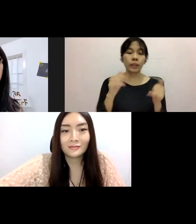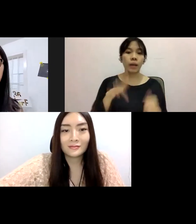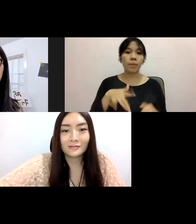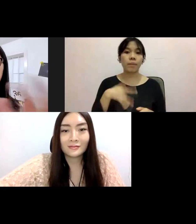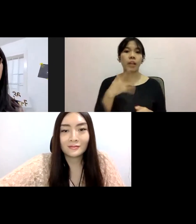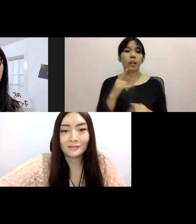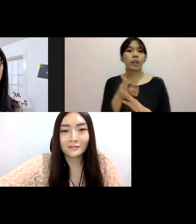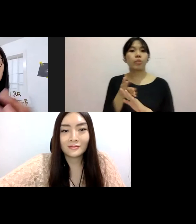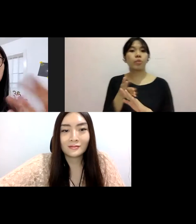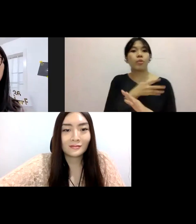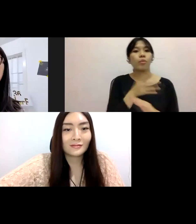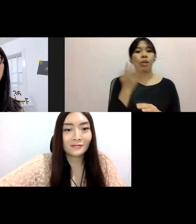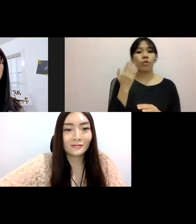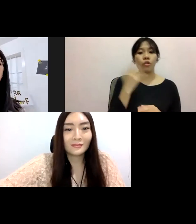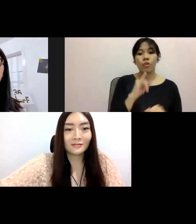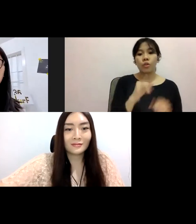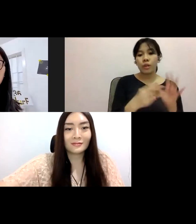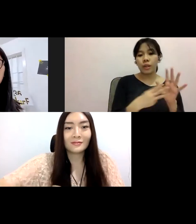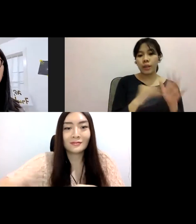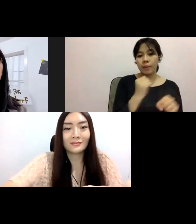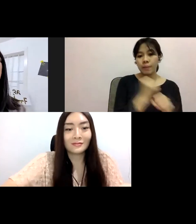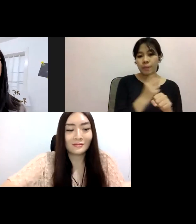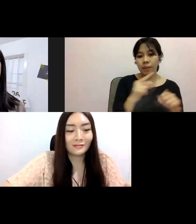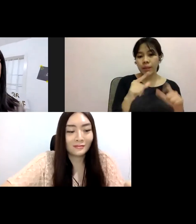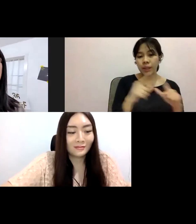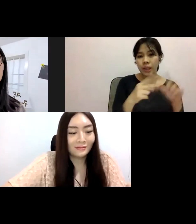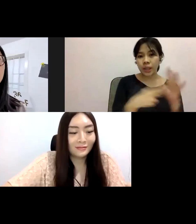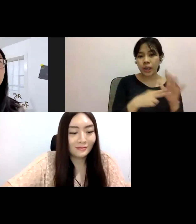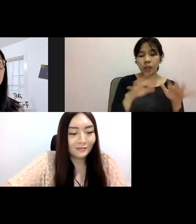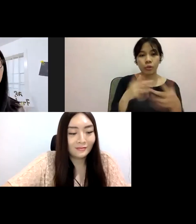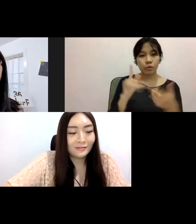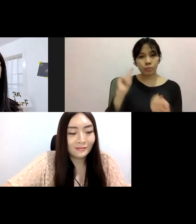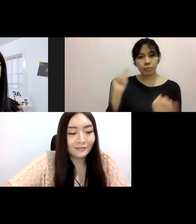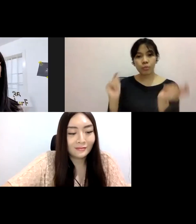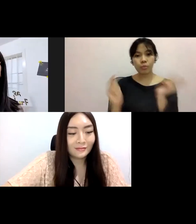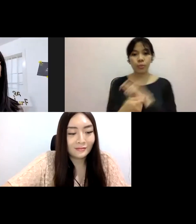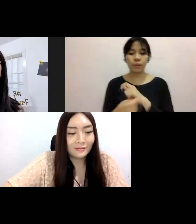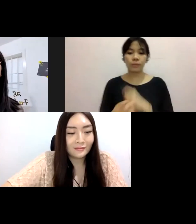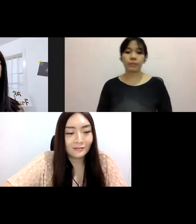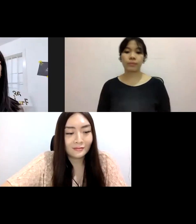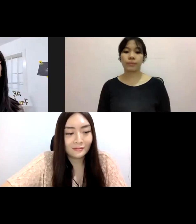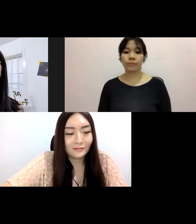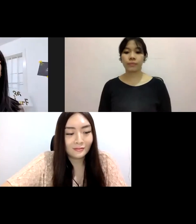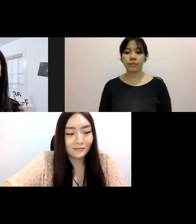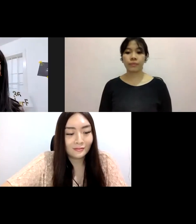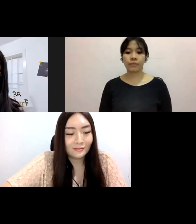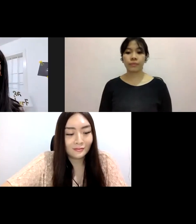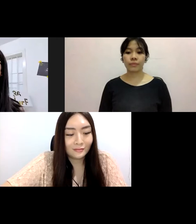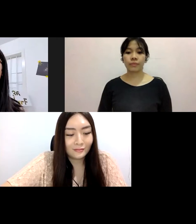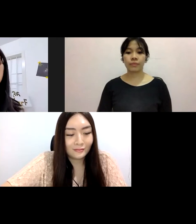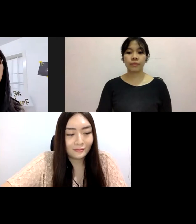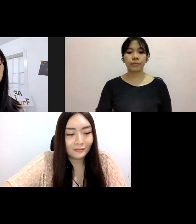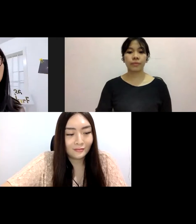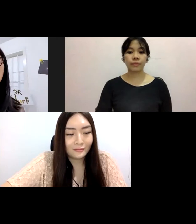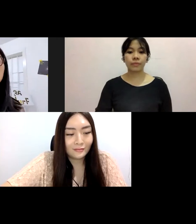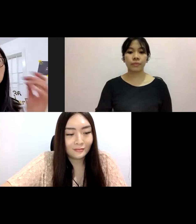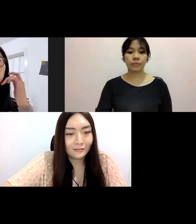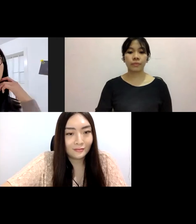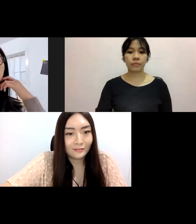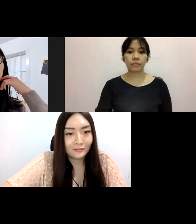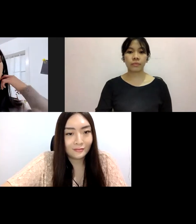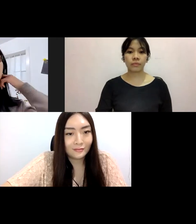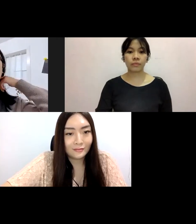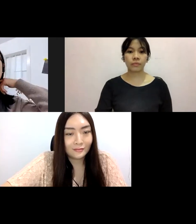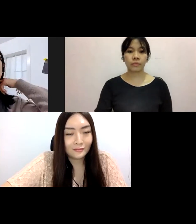this paperwork for immigrant, but like to immigrate into a foreign land. So that was